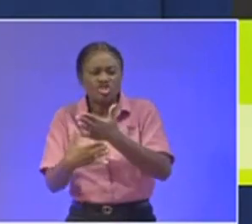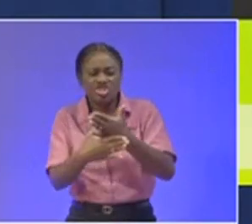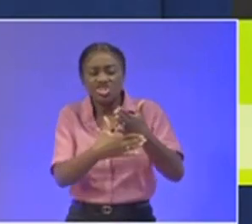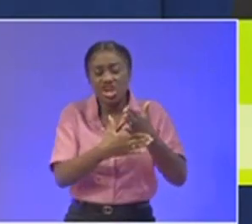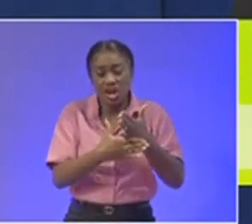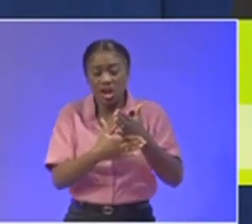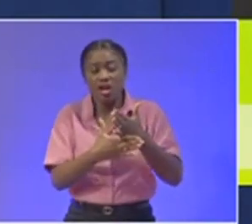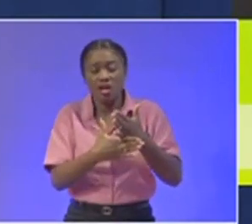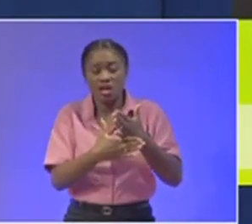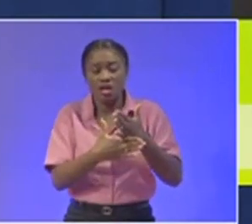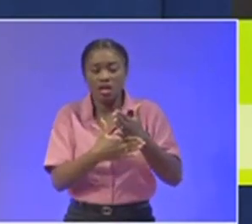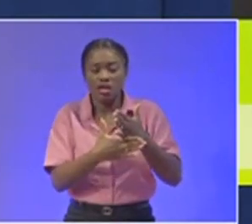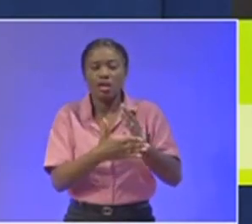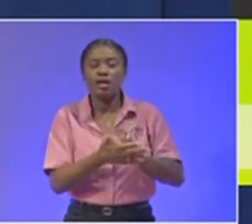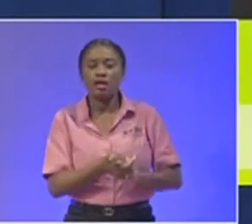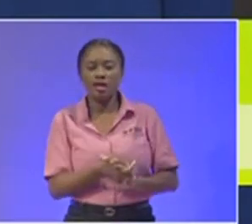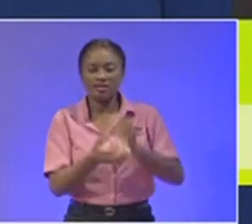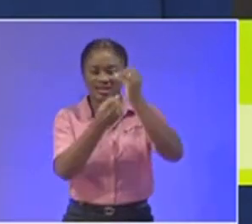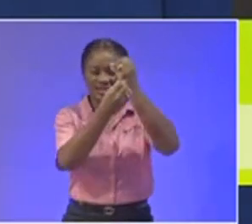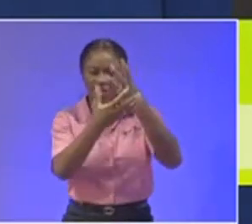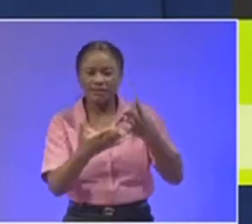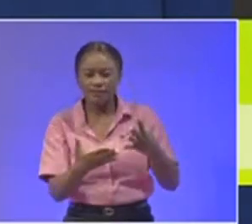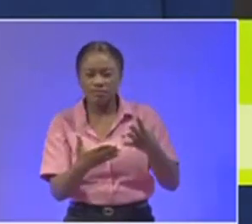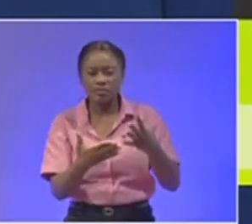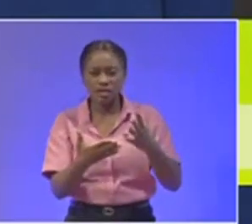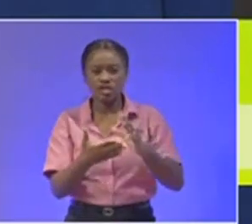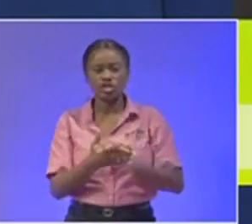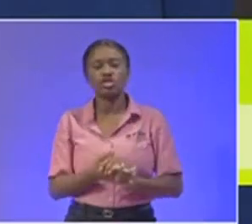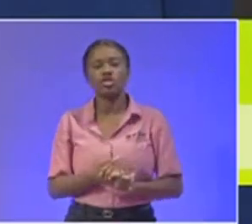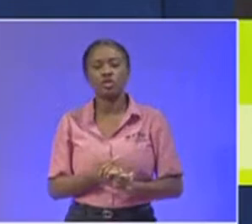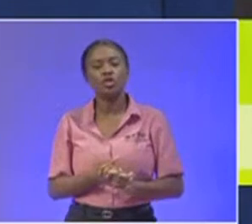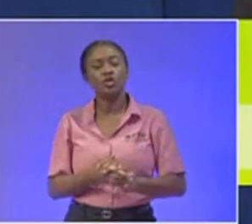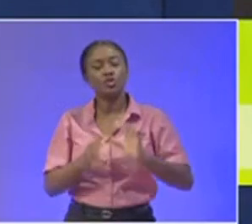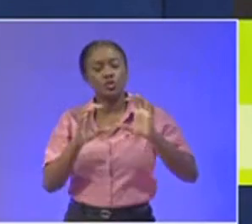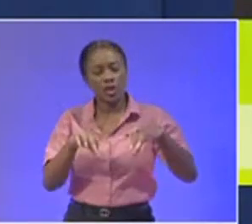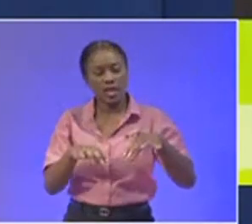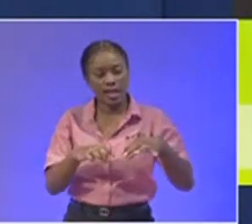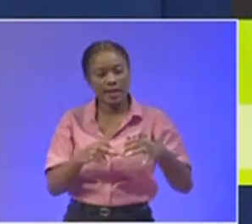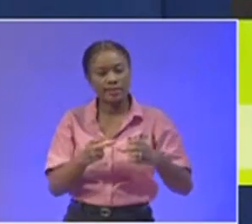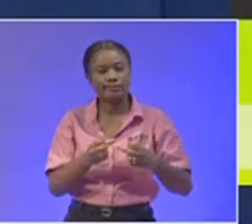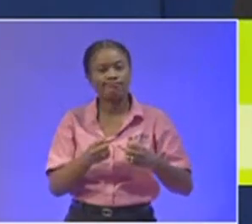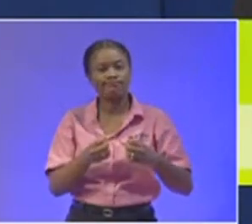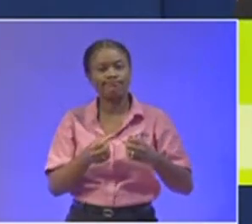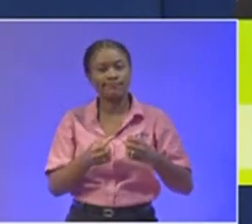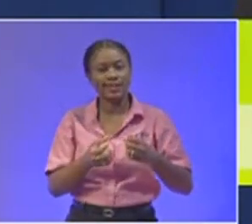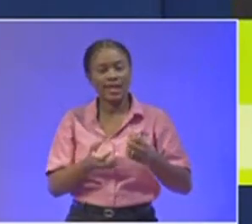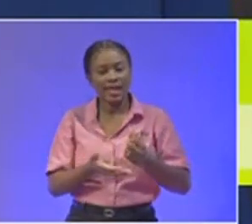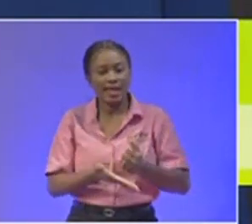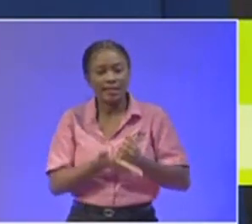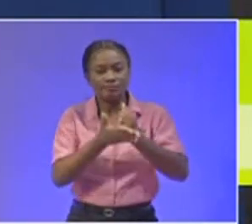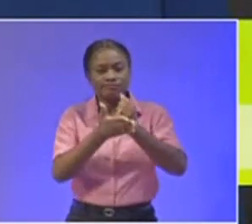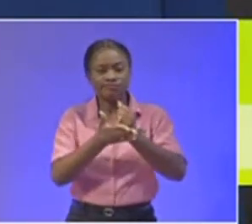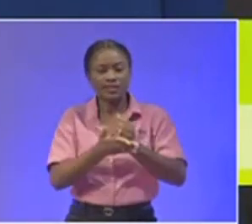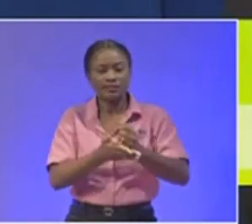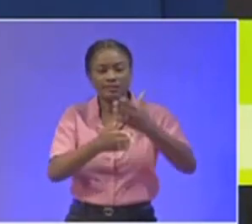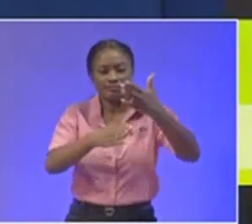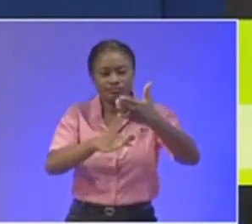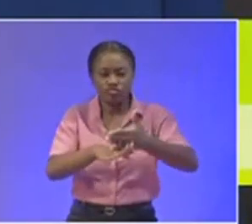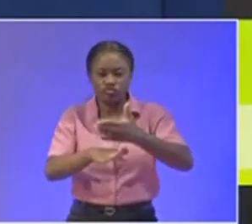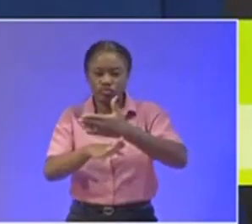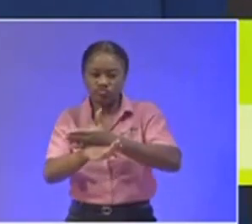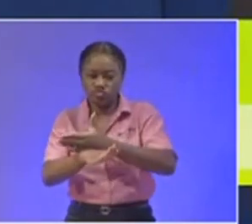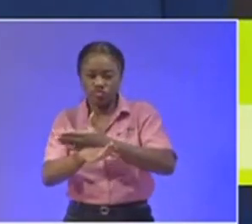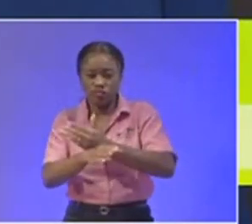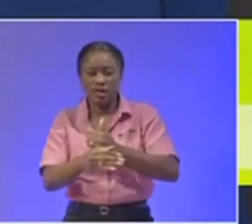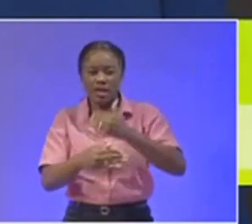initiatives that will serve the purpose of getting the action moving forward out of the policy document.